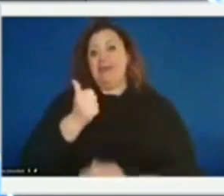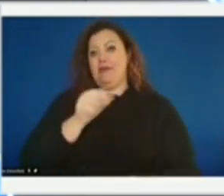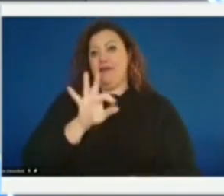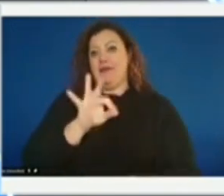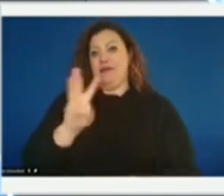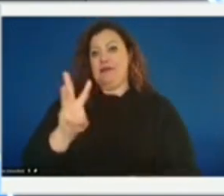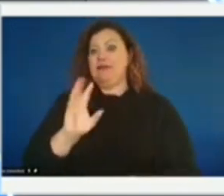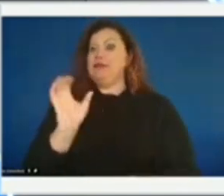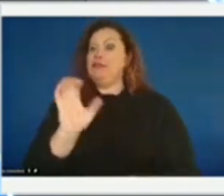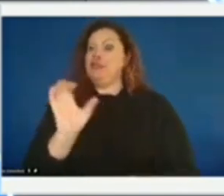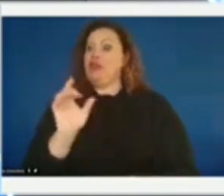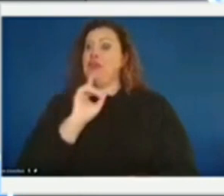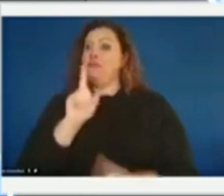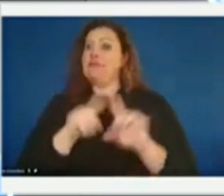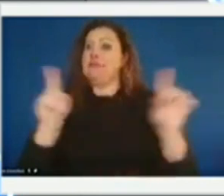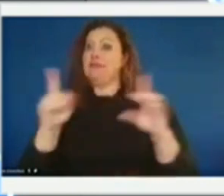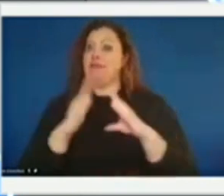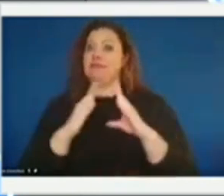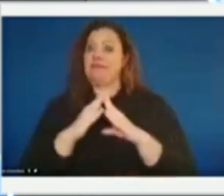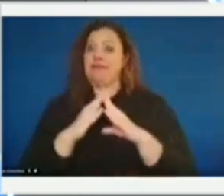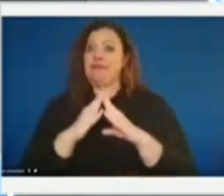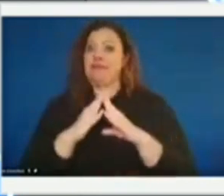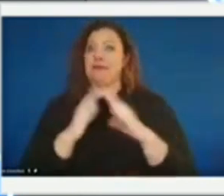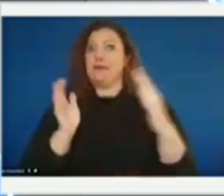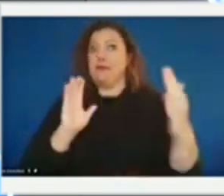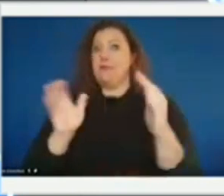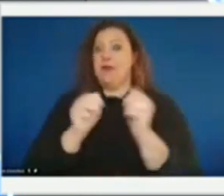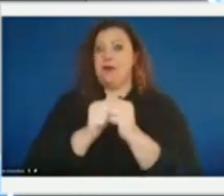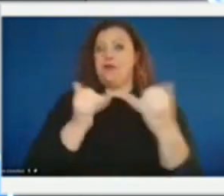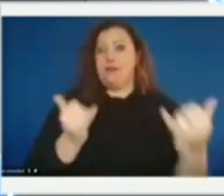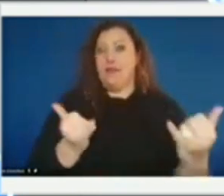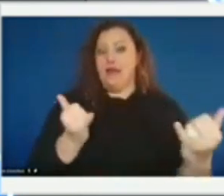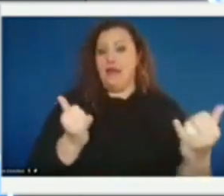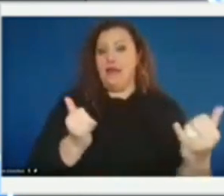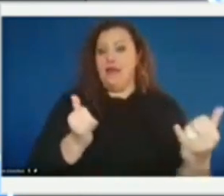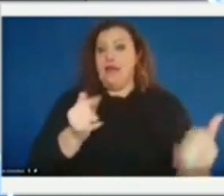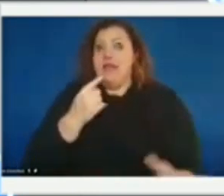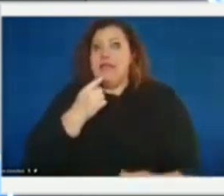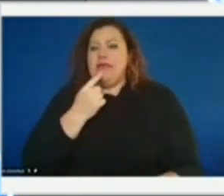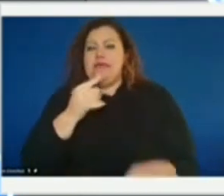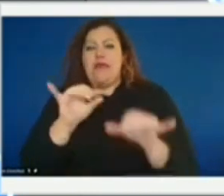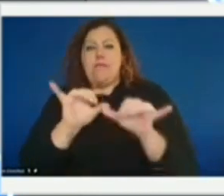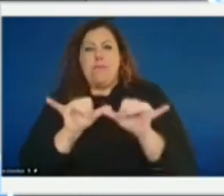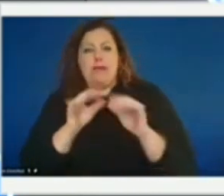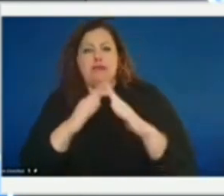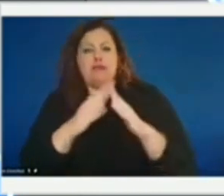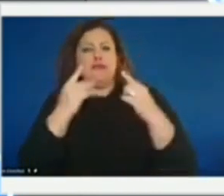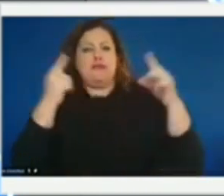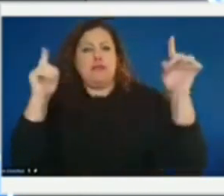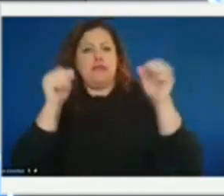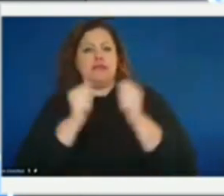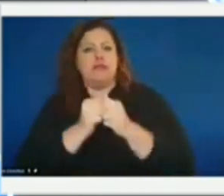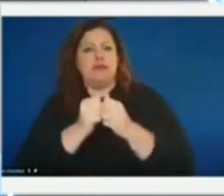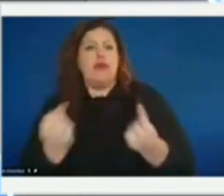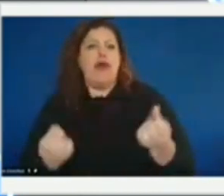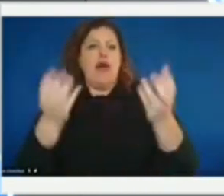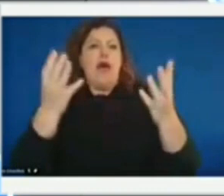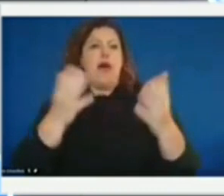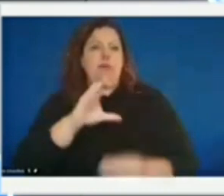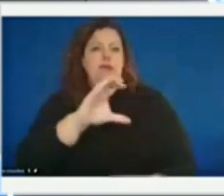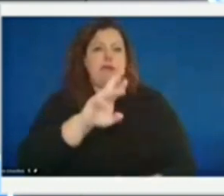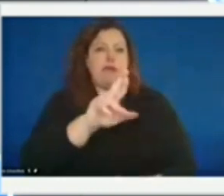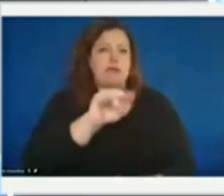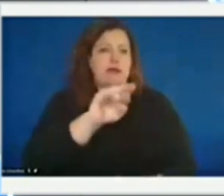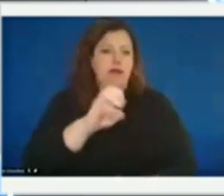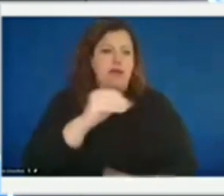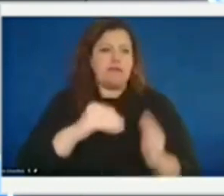different city than what we see now. They say you measure a city's success by the number of cranes and buildings you see. Well, and if that's